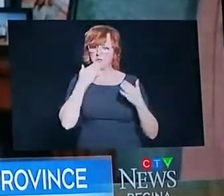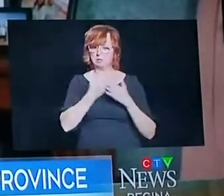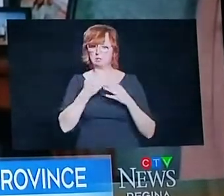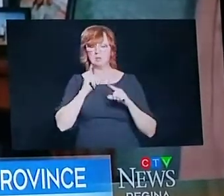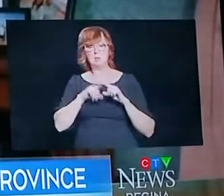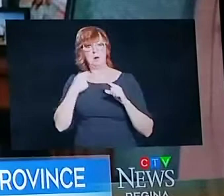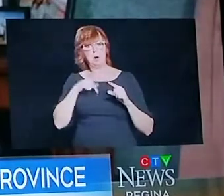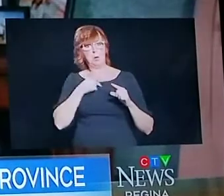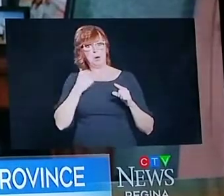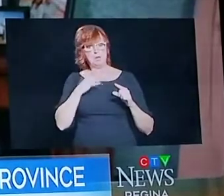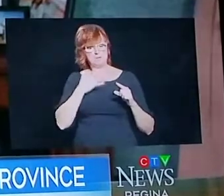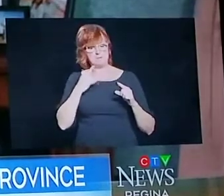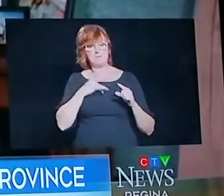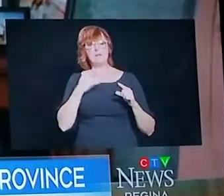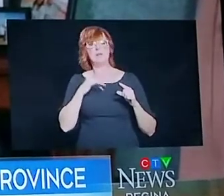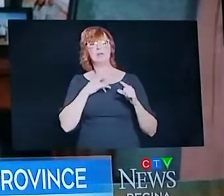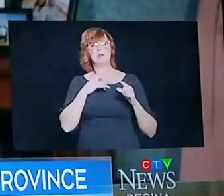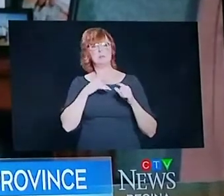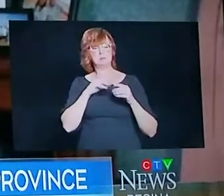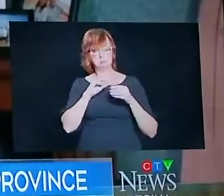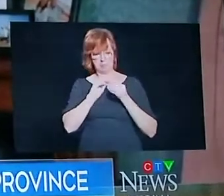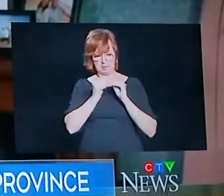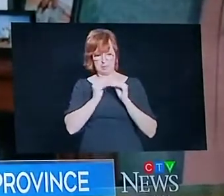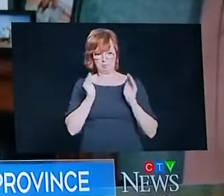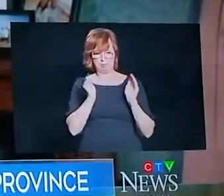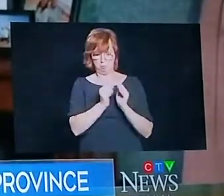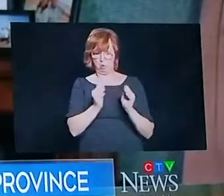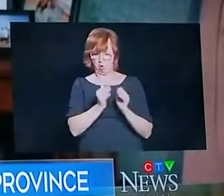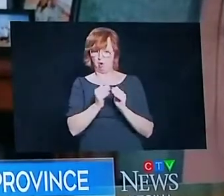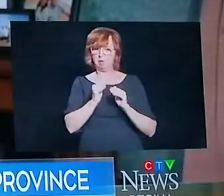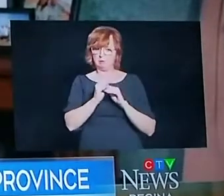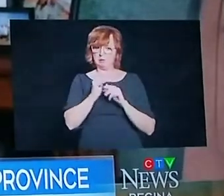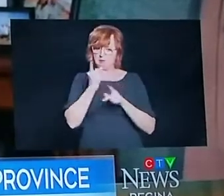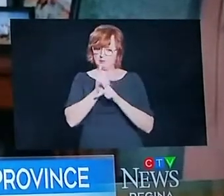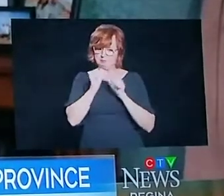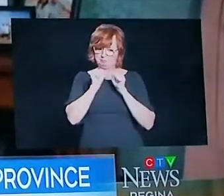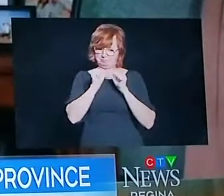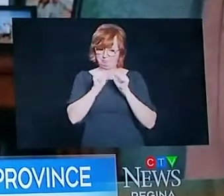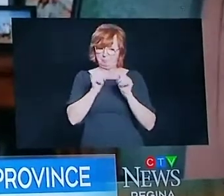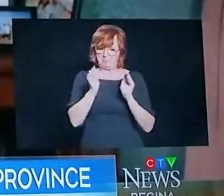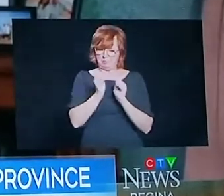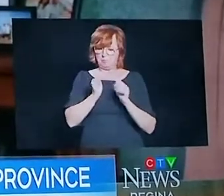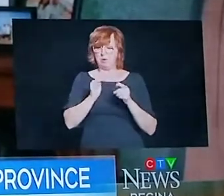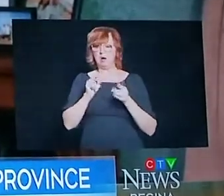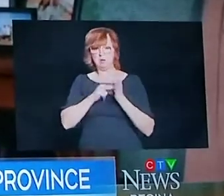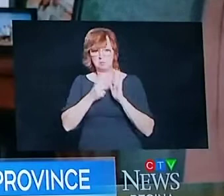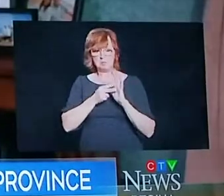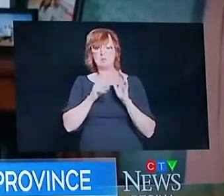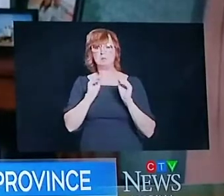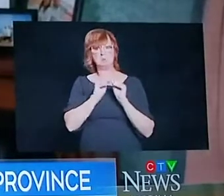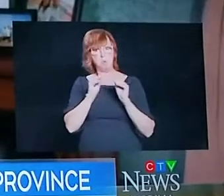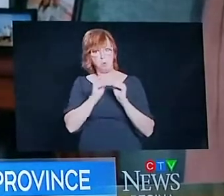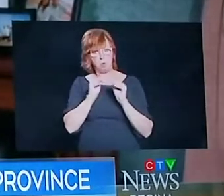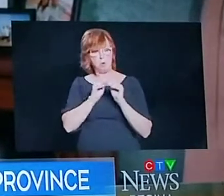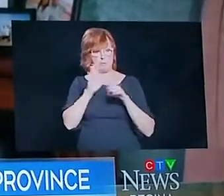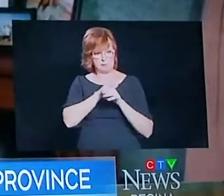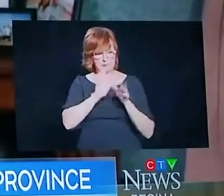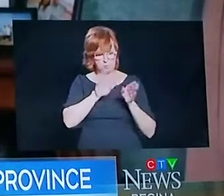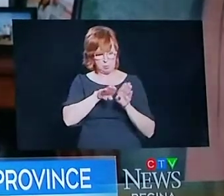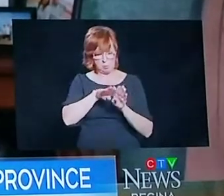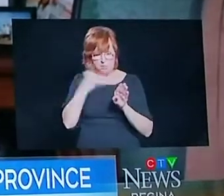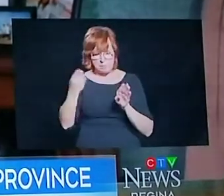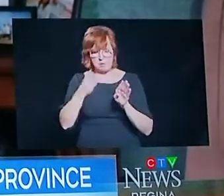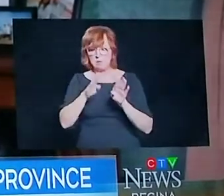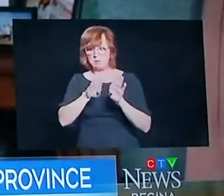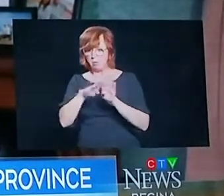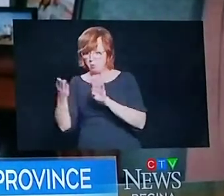gradually allow more businesses to reopen and more Saskatchewan people to return to work? Well, I believe we can,